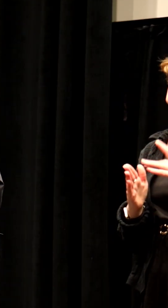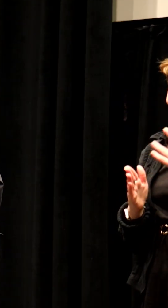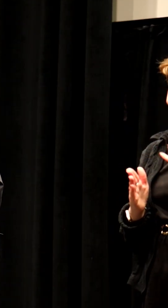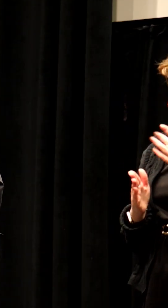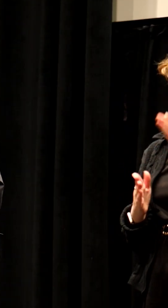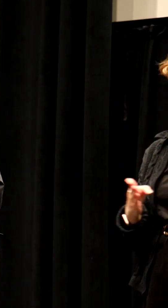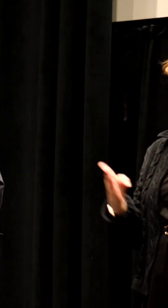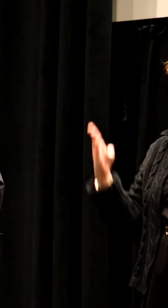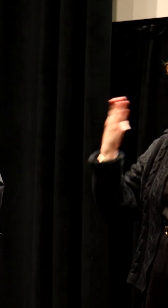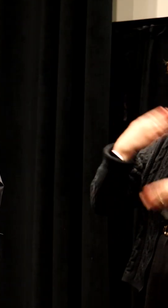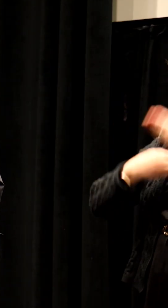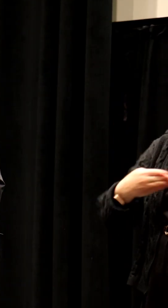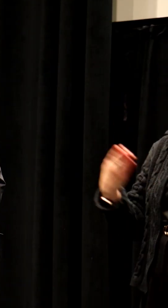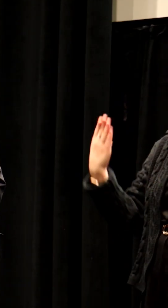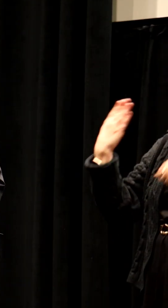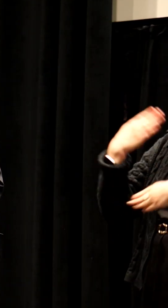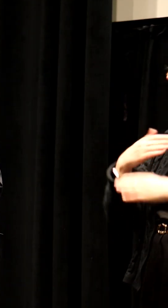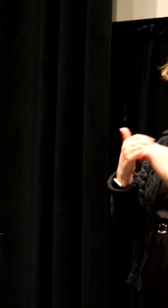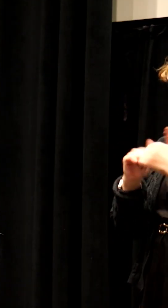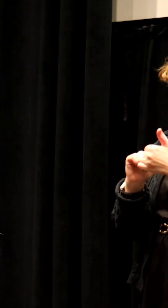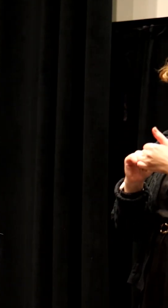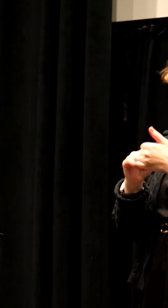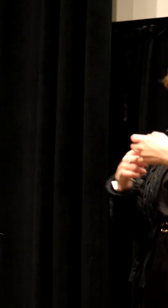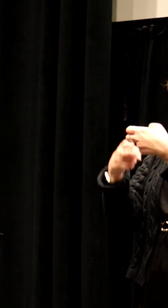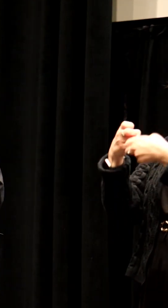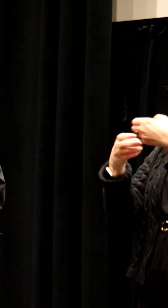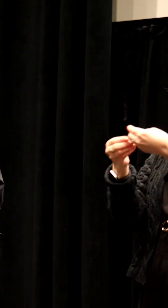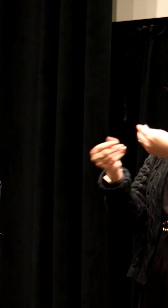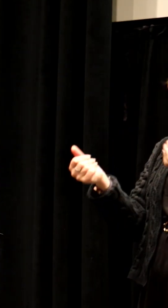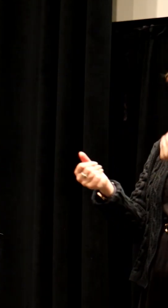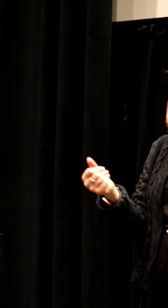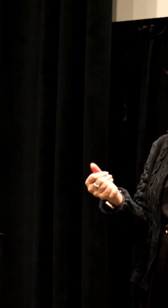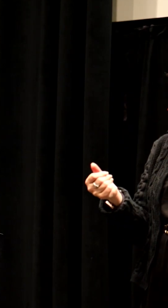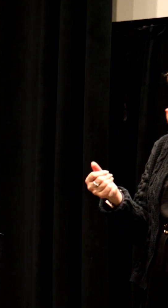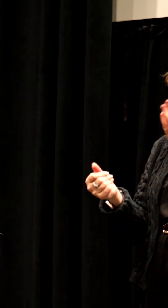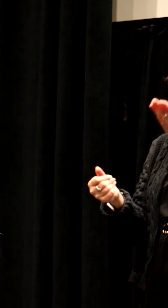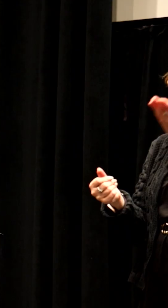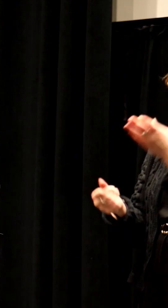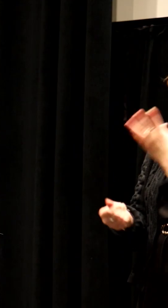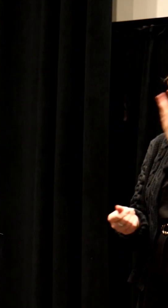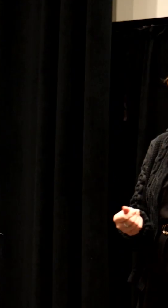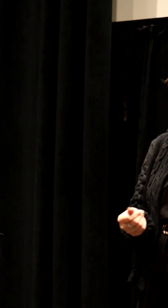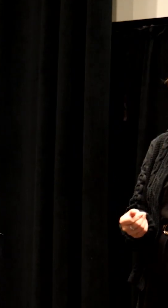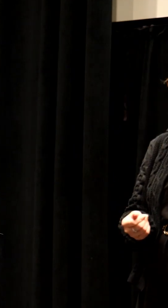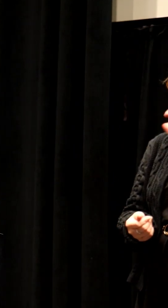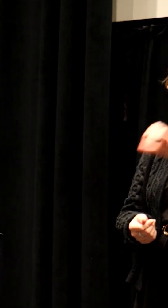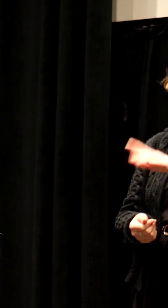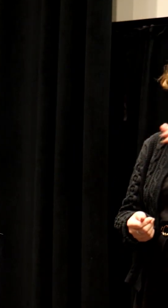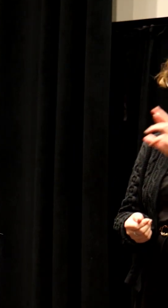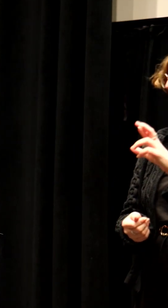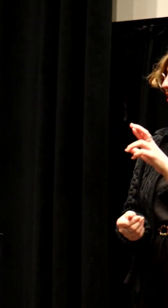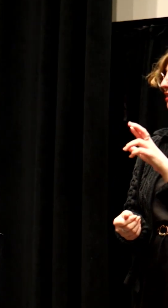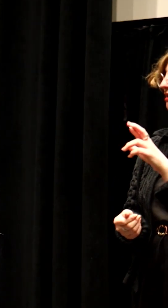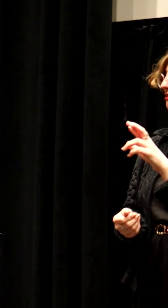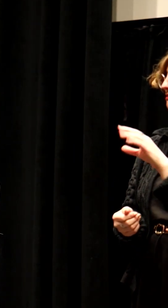solving a problem because they just never lived it, or they've never had the time to sit down and observe